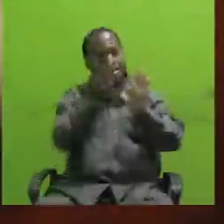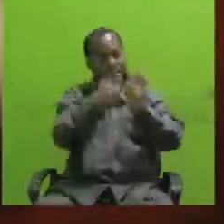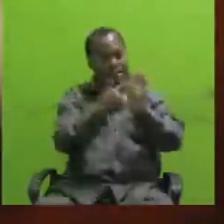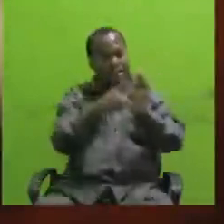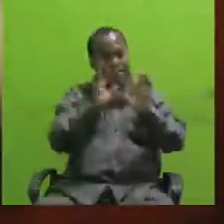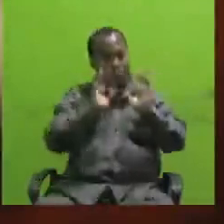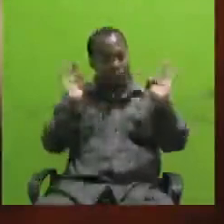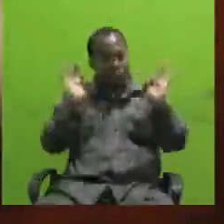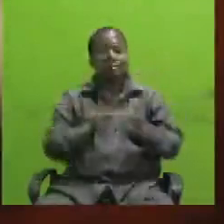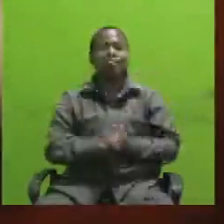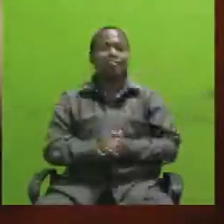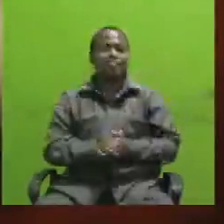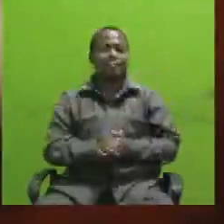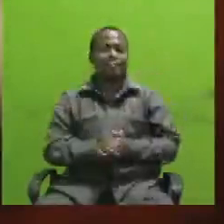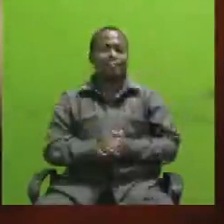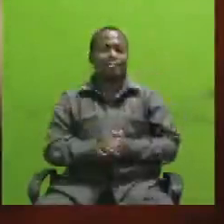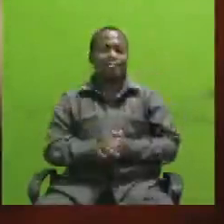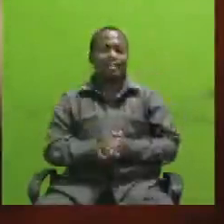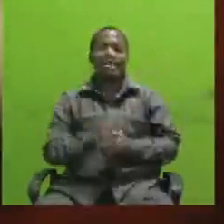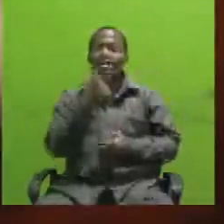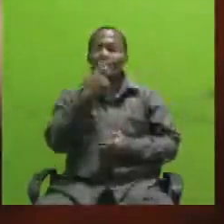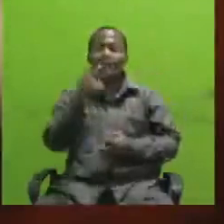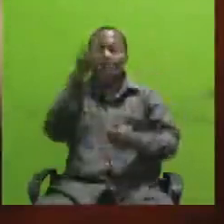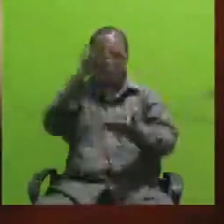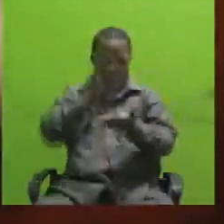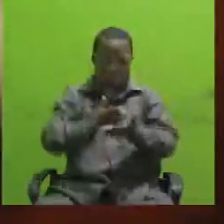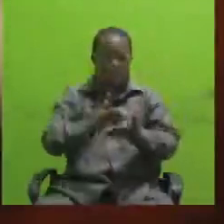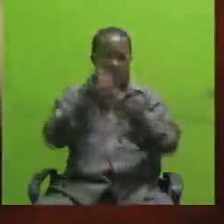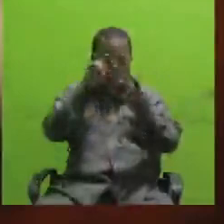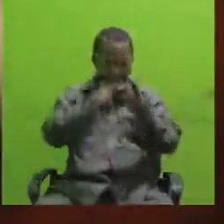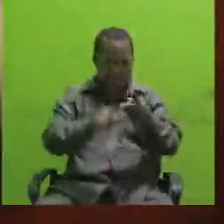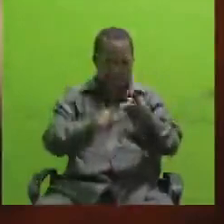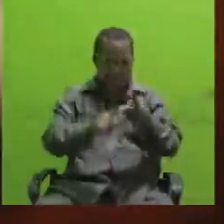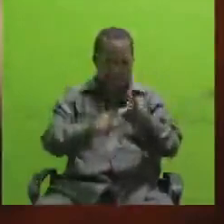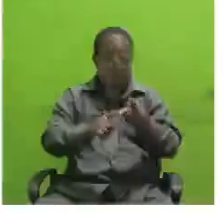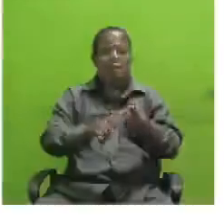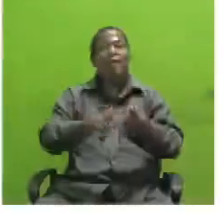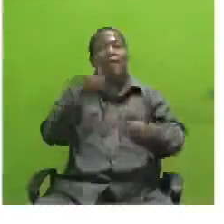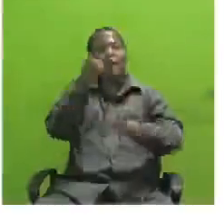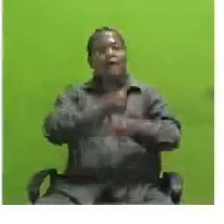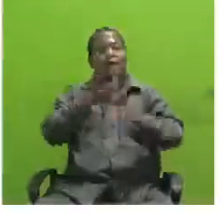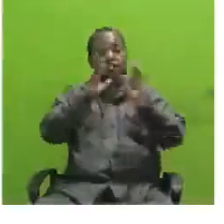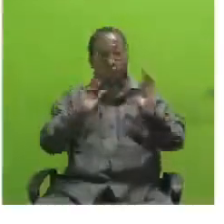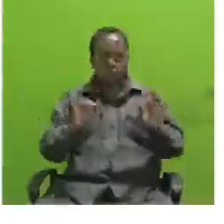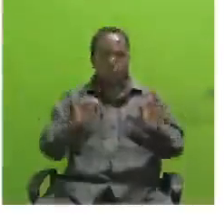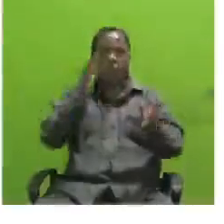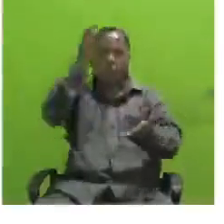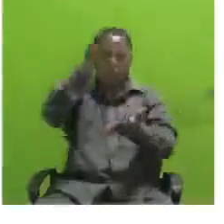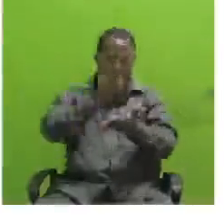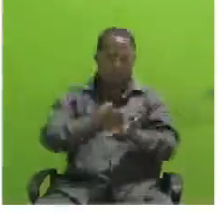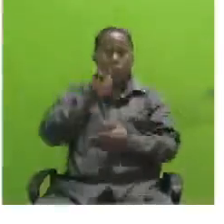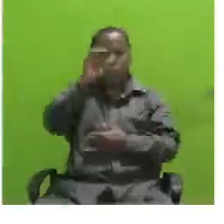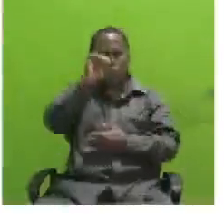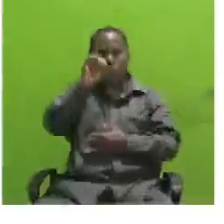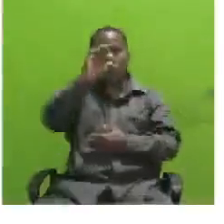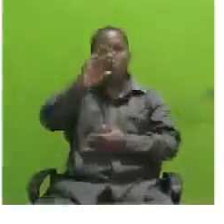very nice. Say o'clock again. O'clock. Good job. O'clock. When